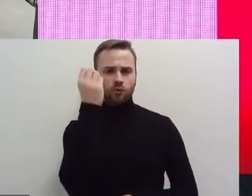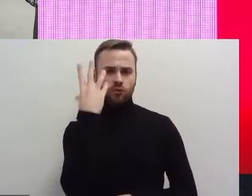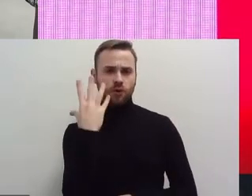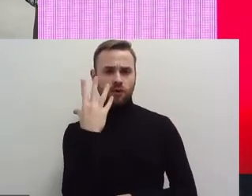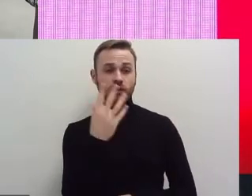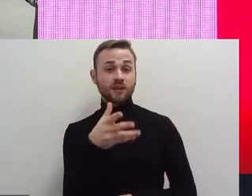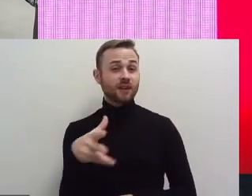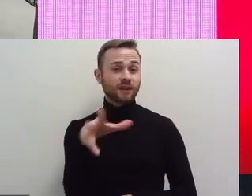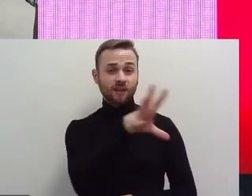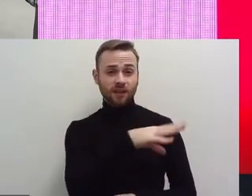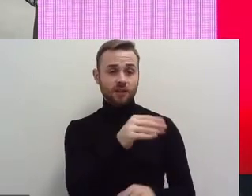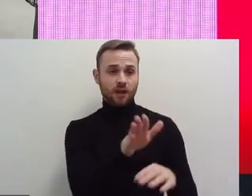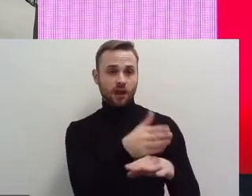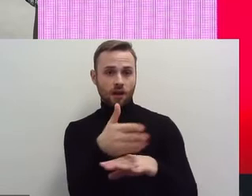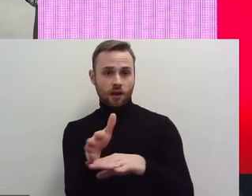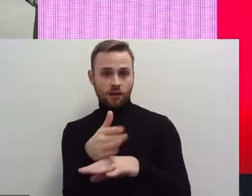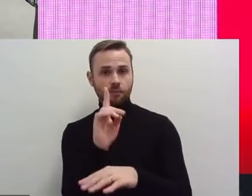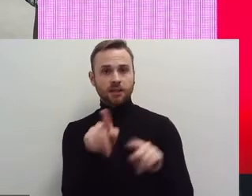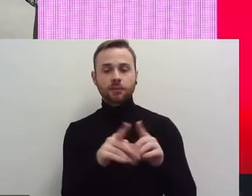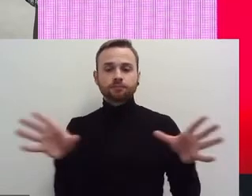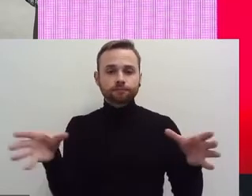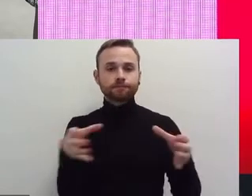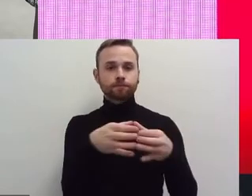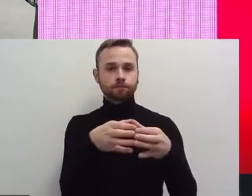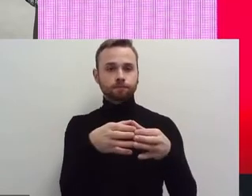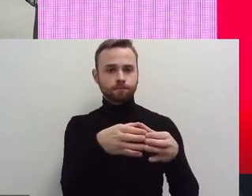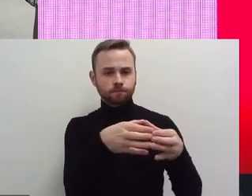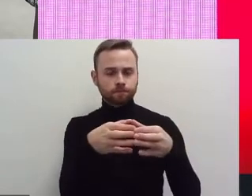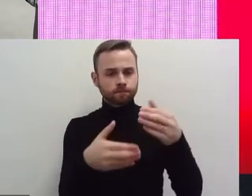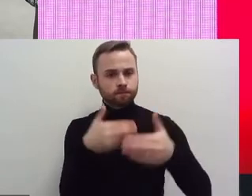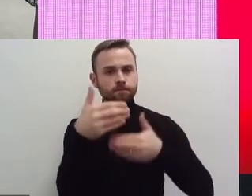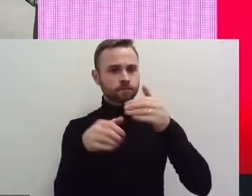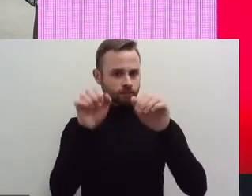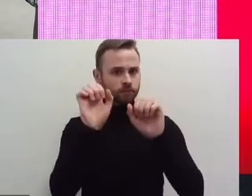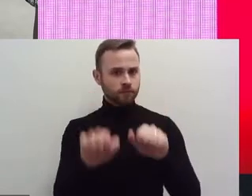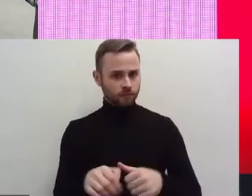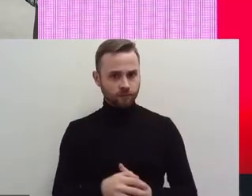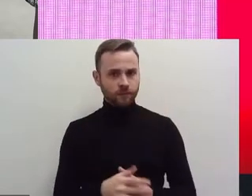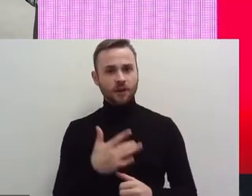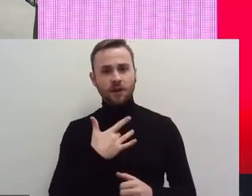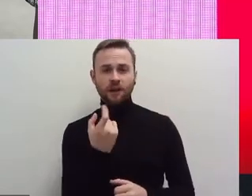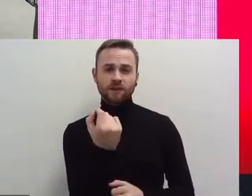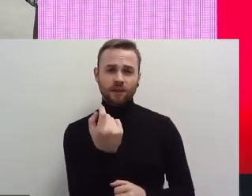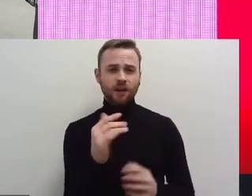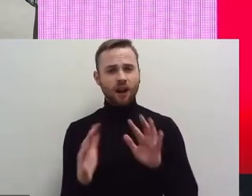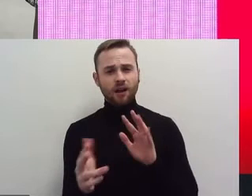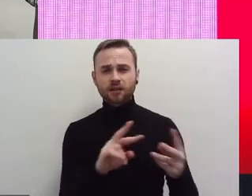towards doing something and changing how we live in order to,